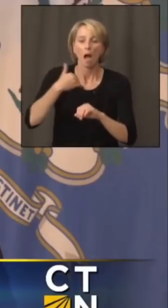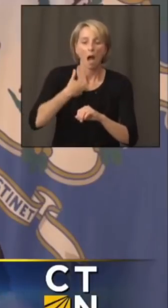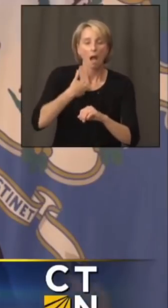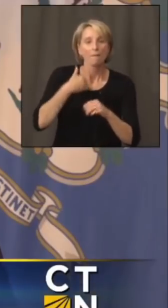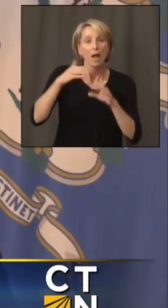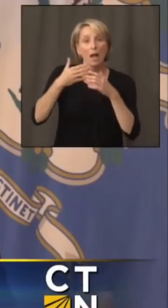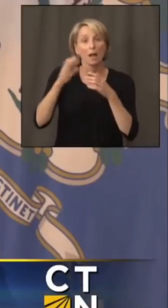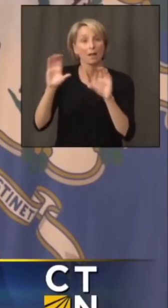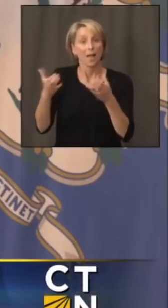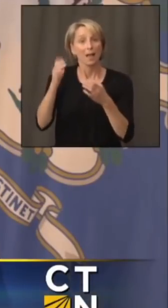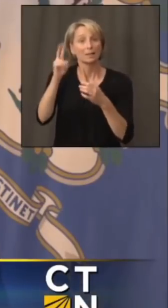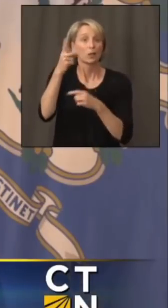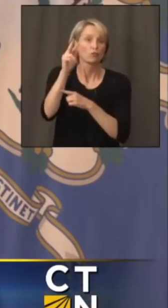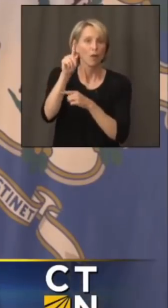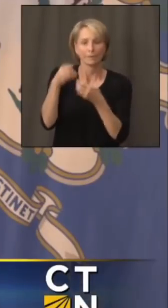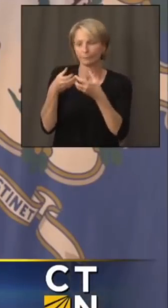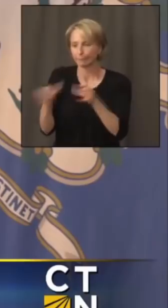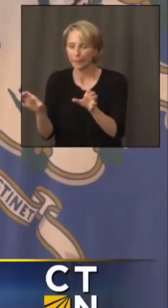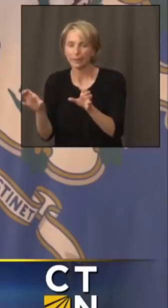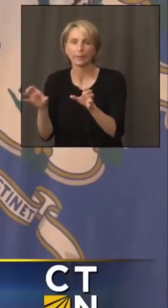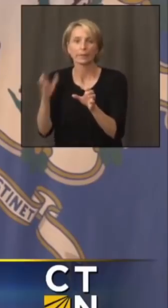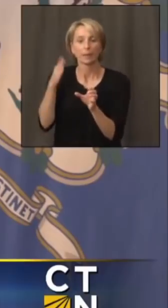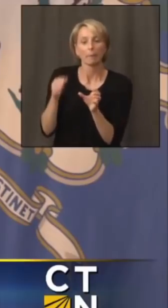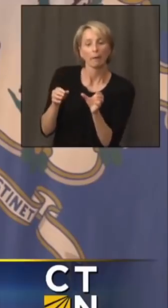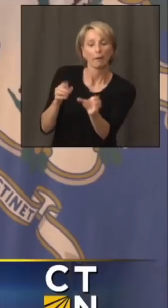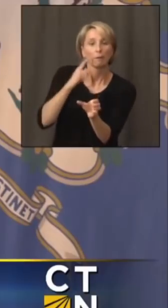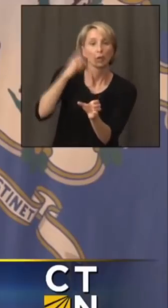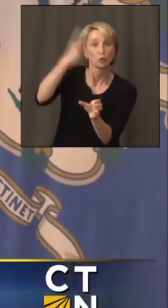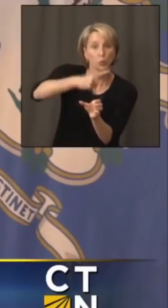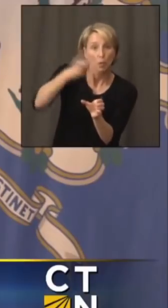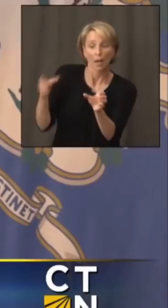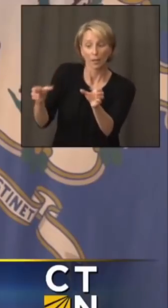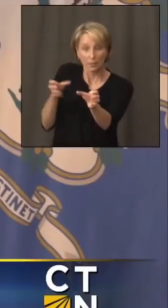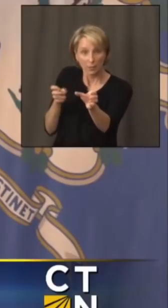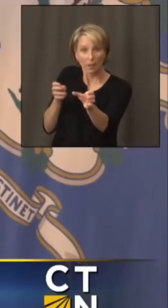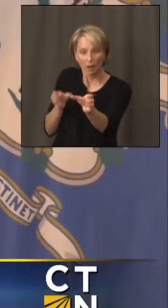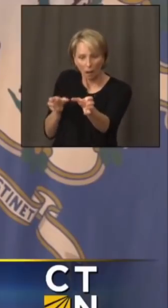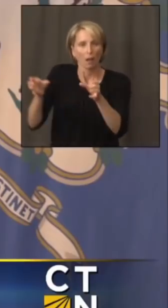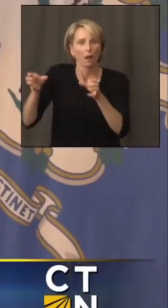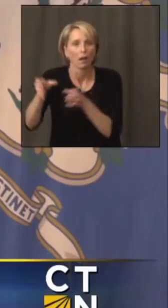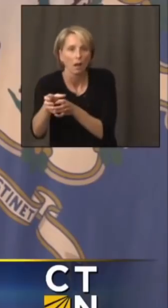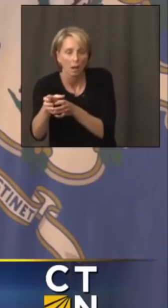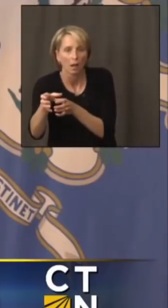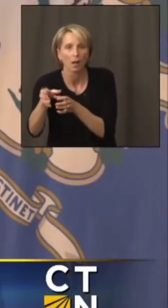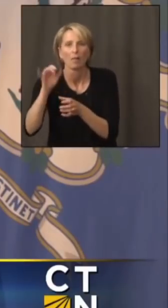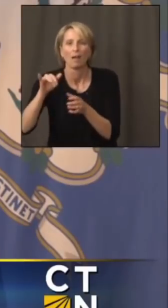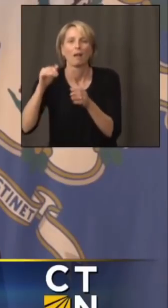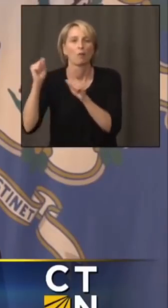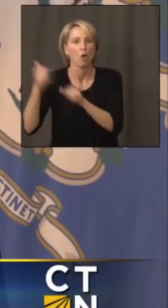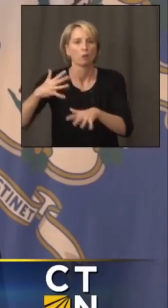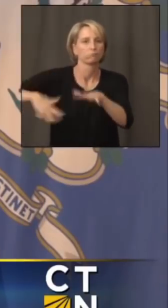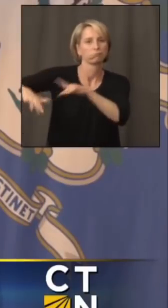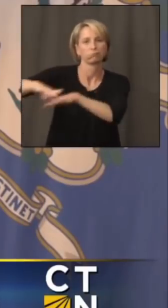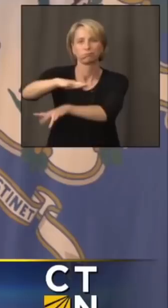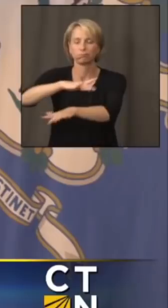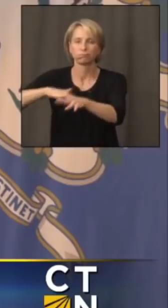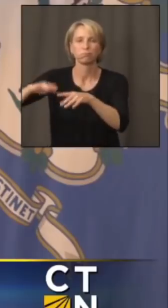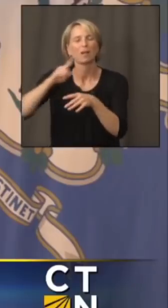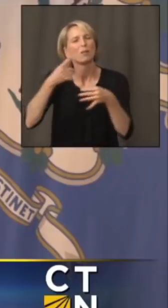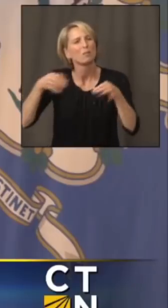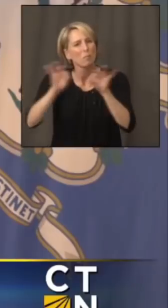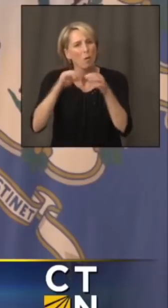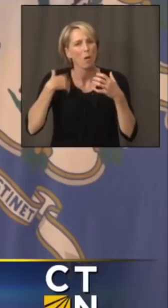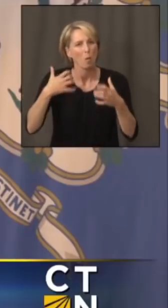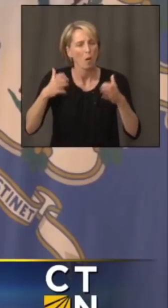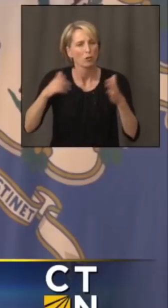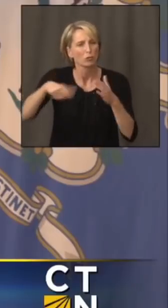of the time with a different group out there, like, for example, at a childcare facility. That's really worth remembering as we slowly ease into our